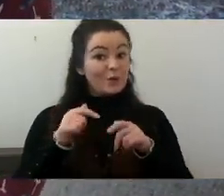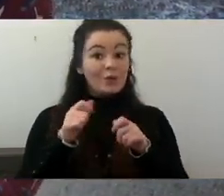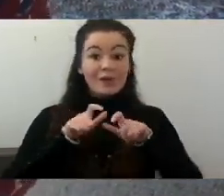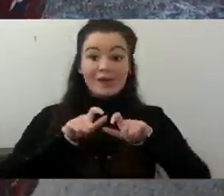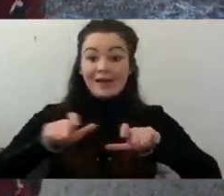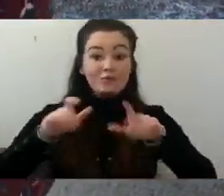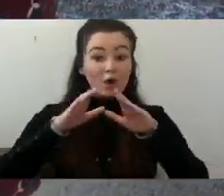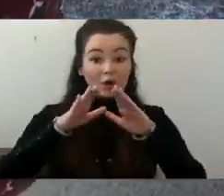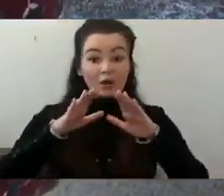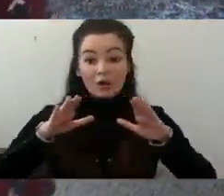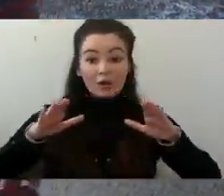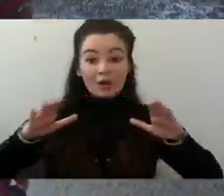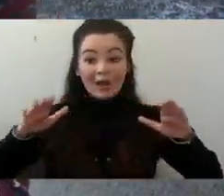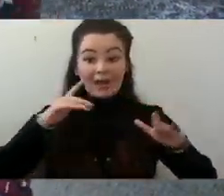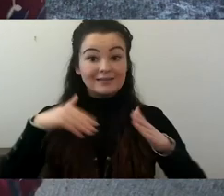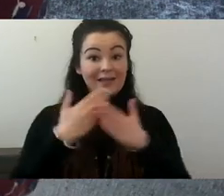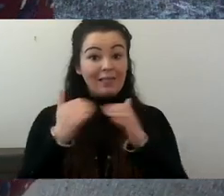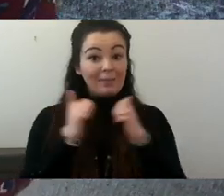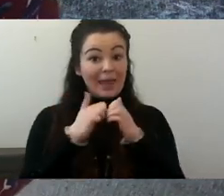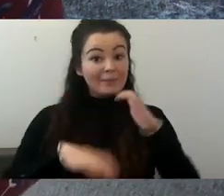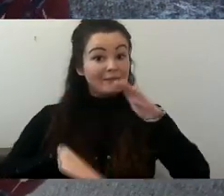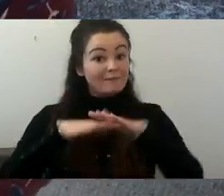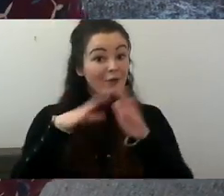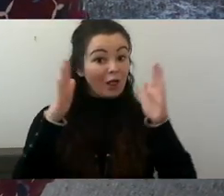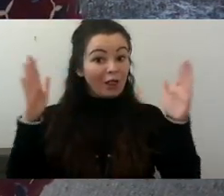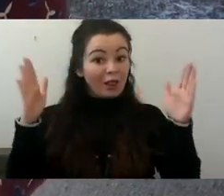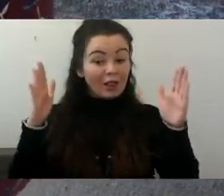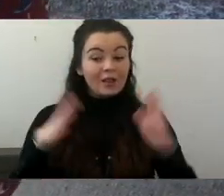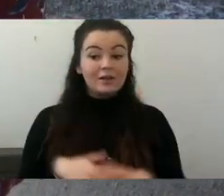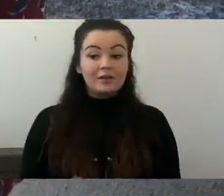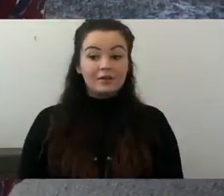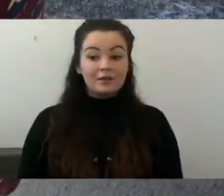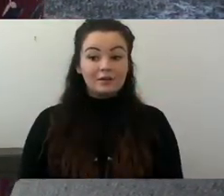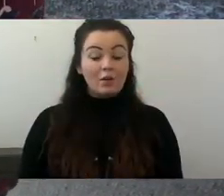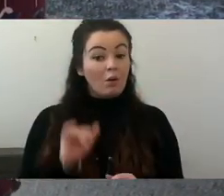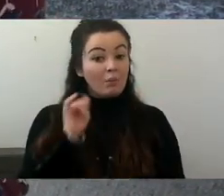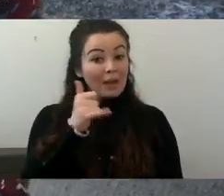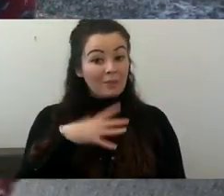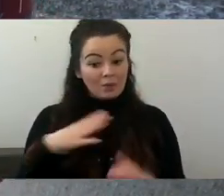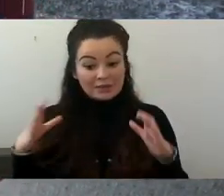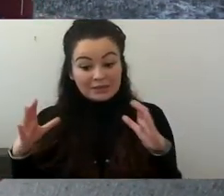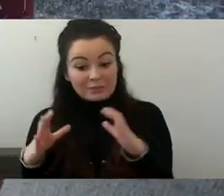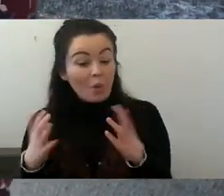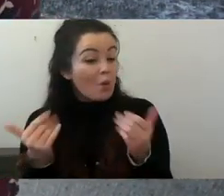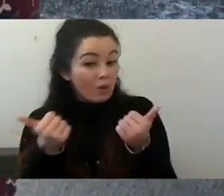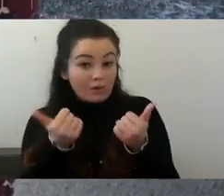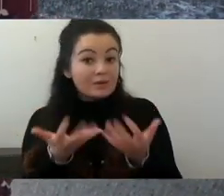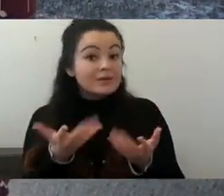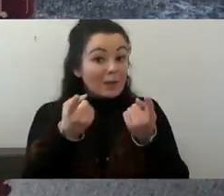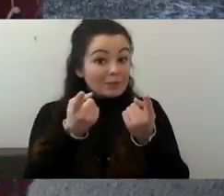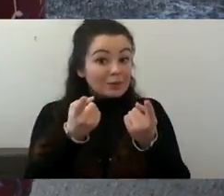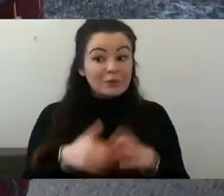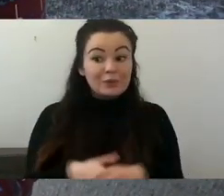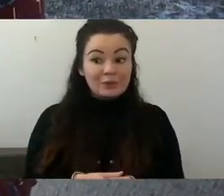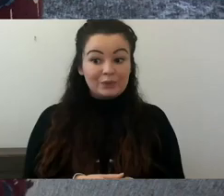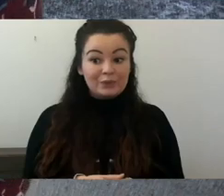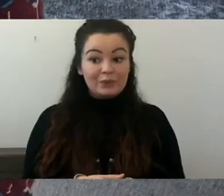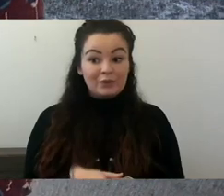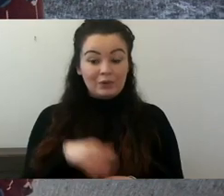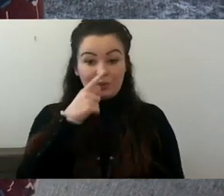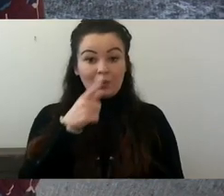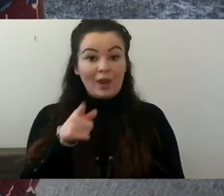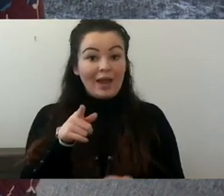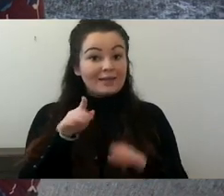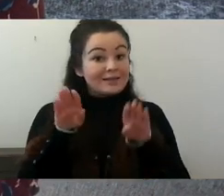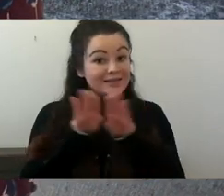Okay, and then we just keep on going out all the way to the edges, or you might want to just keep a small piece like that. Like I say, it's up to